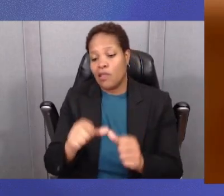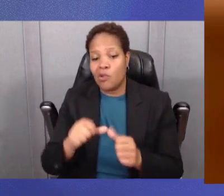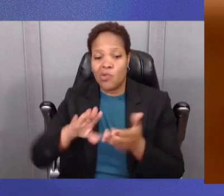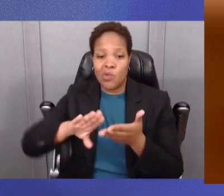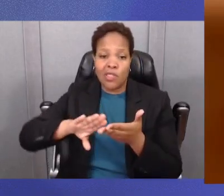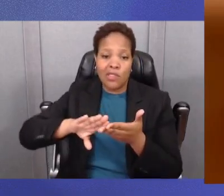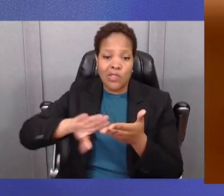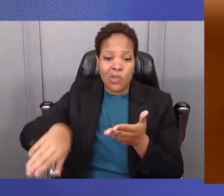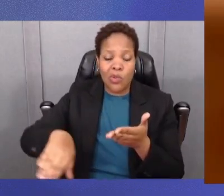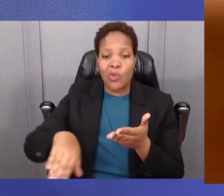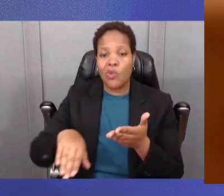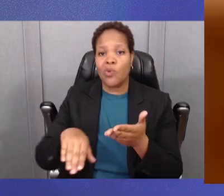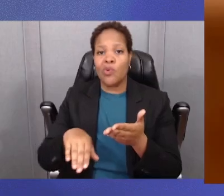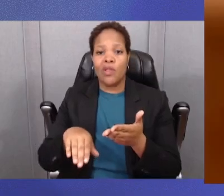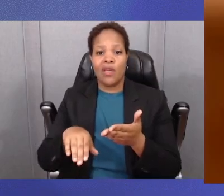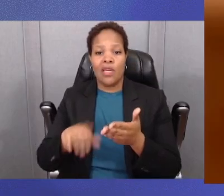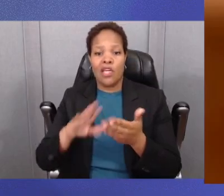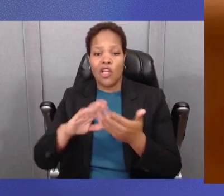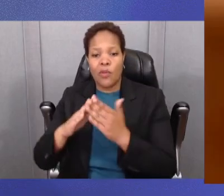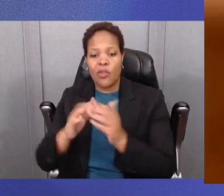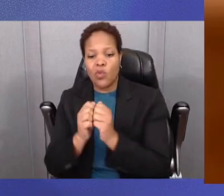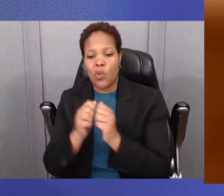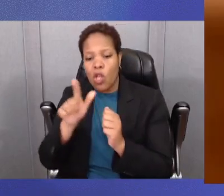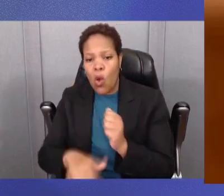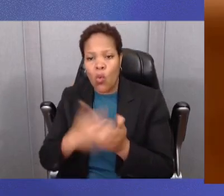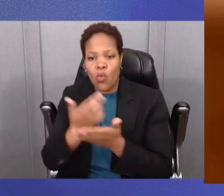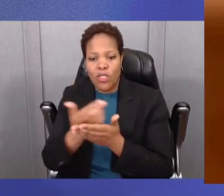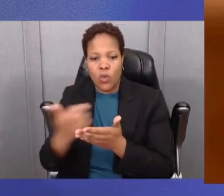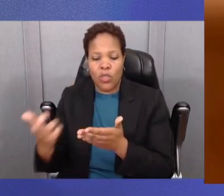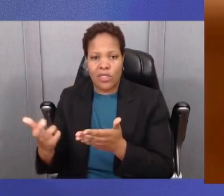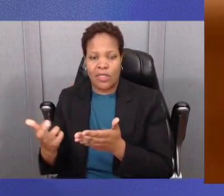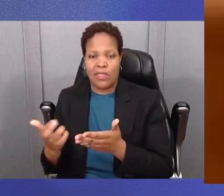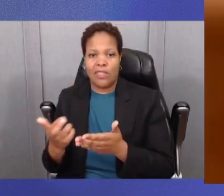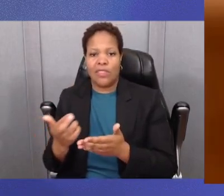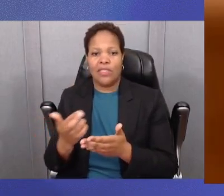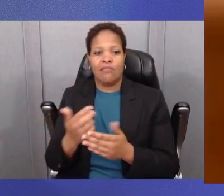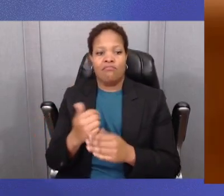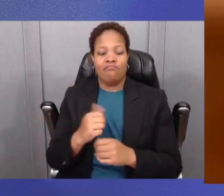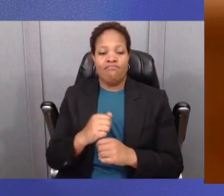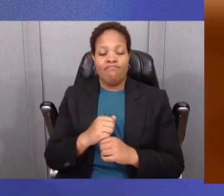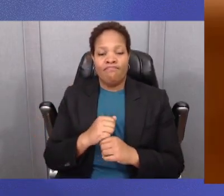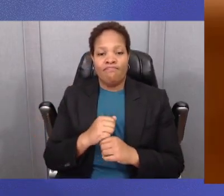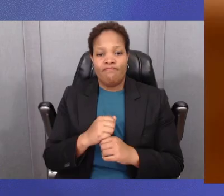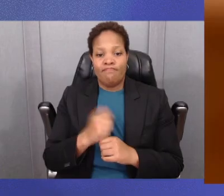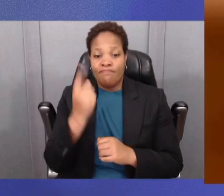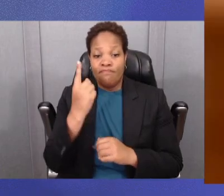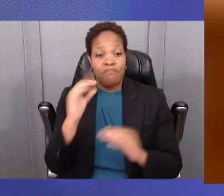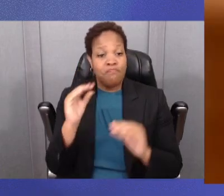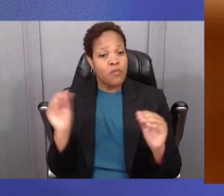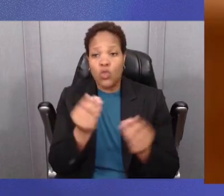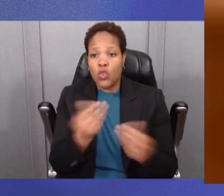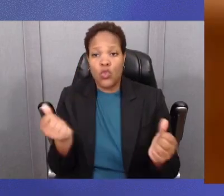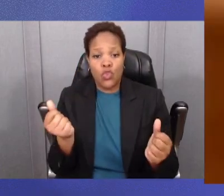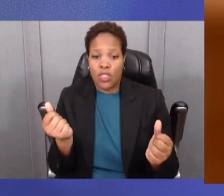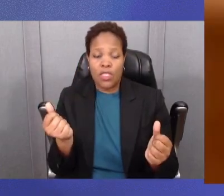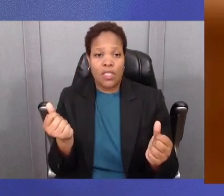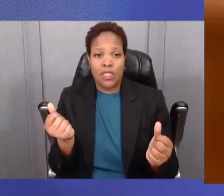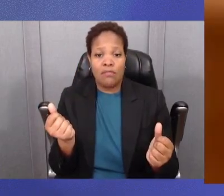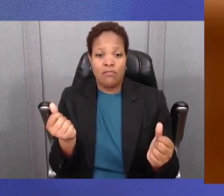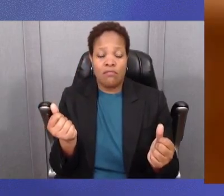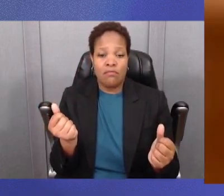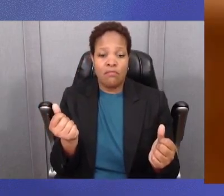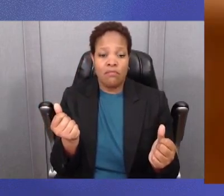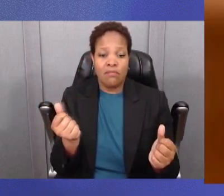with low resources, underserved communities, and there will be no solution that doesn't solve that problem. And by the way, if